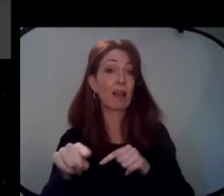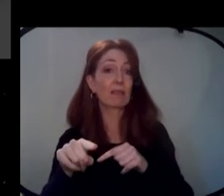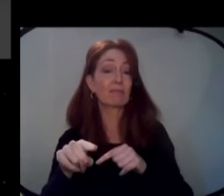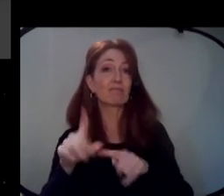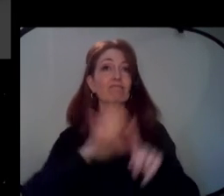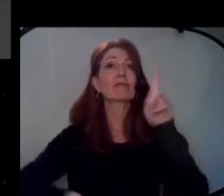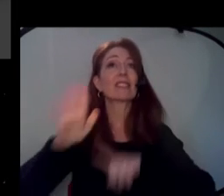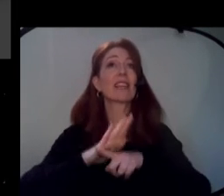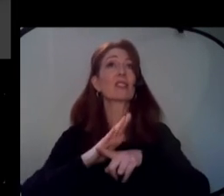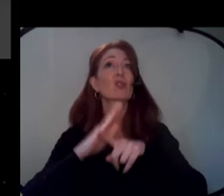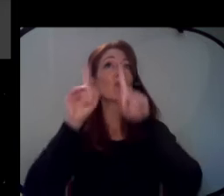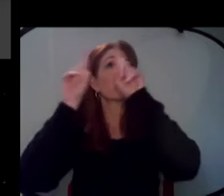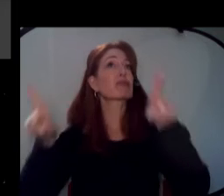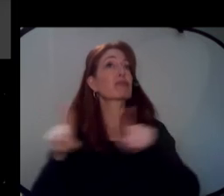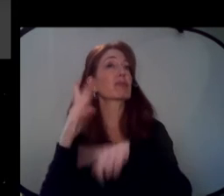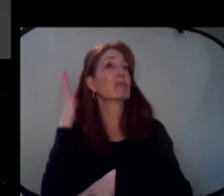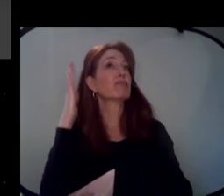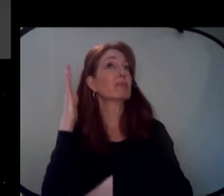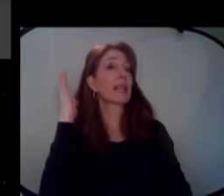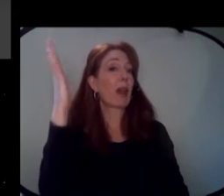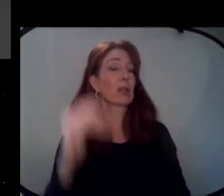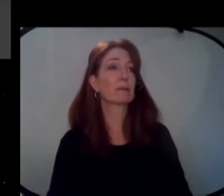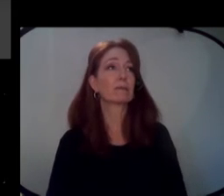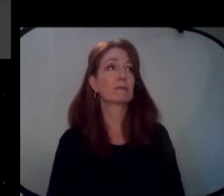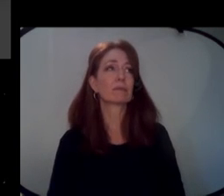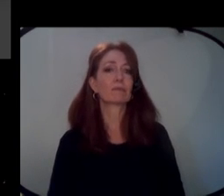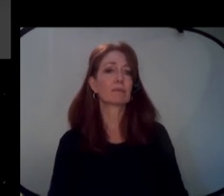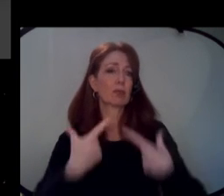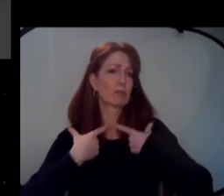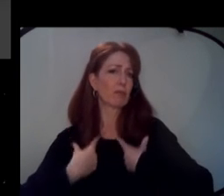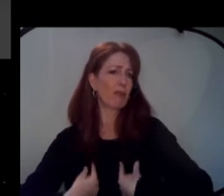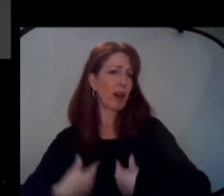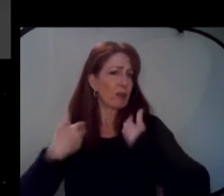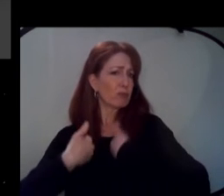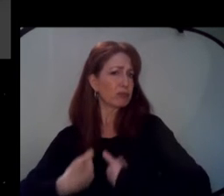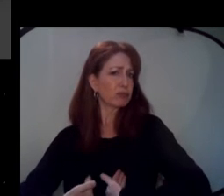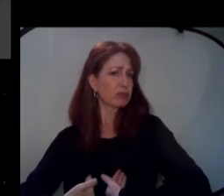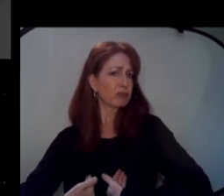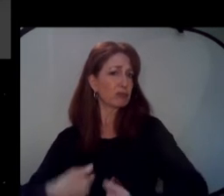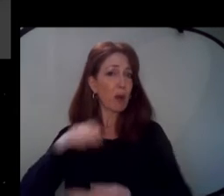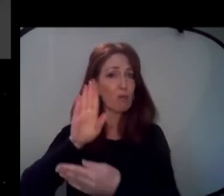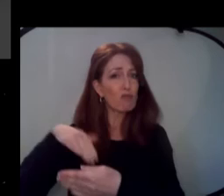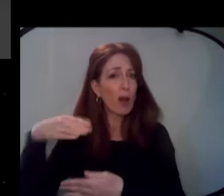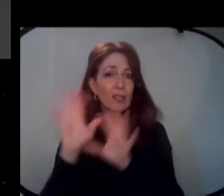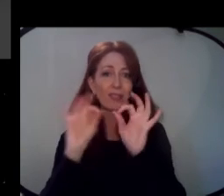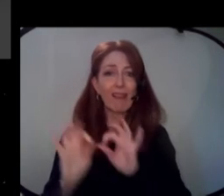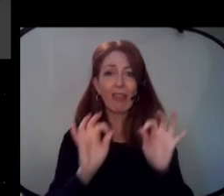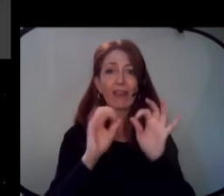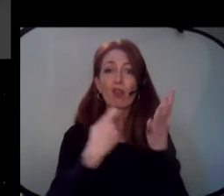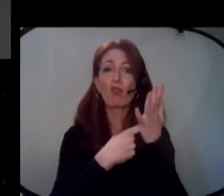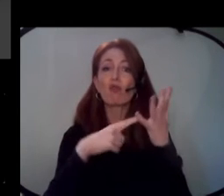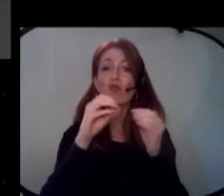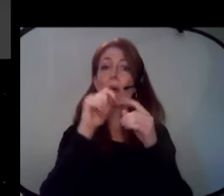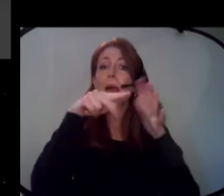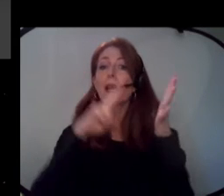And there again, he's dressed in his finery. There's no hint of a brush. Rubens is the same with his gold chain on. That's also in the